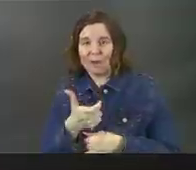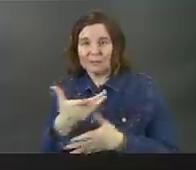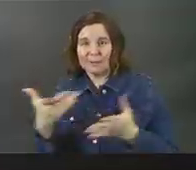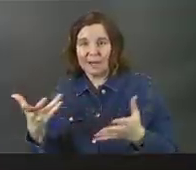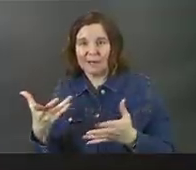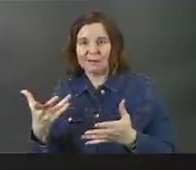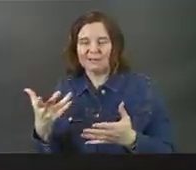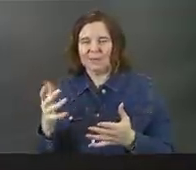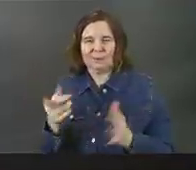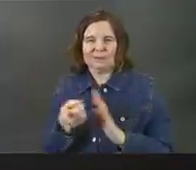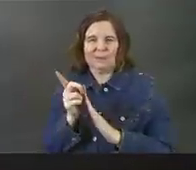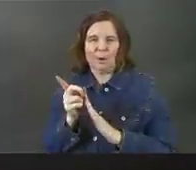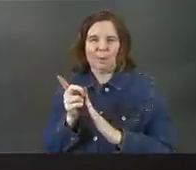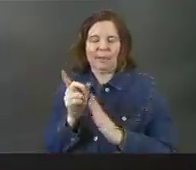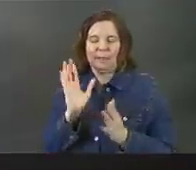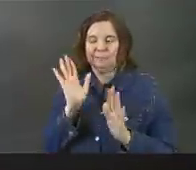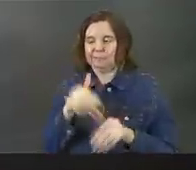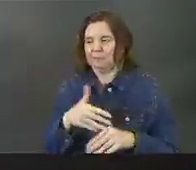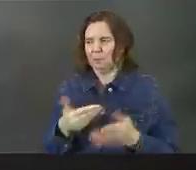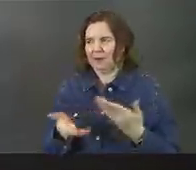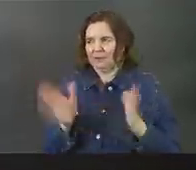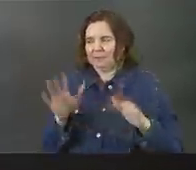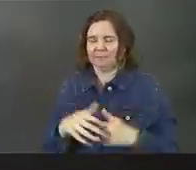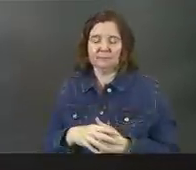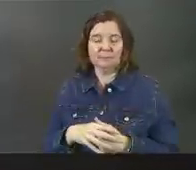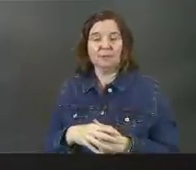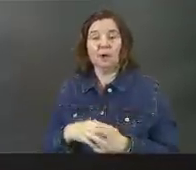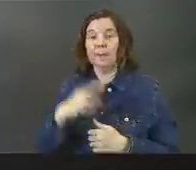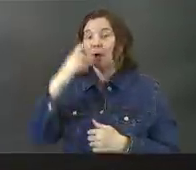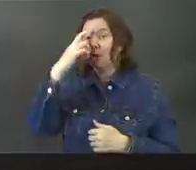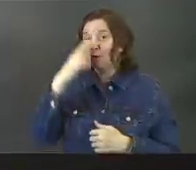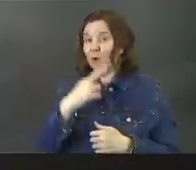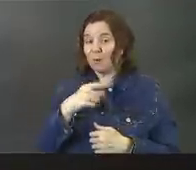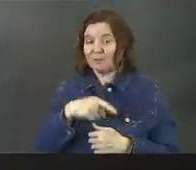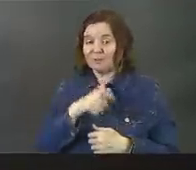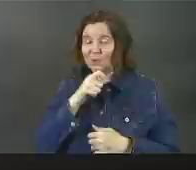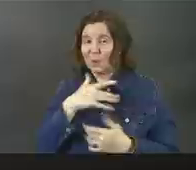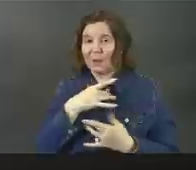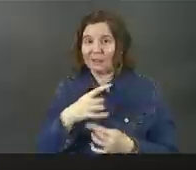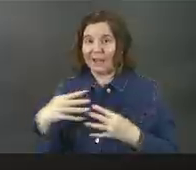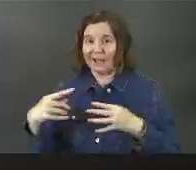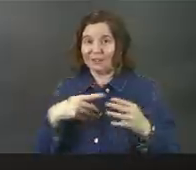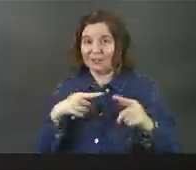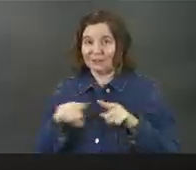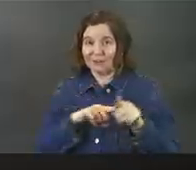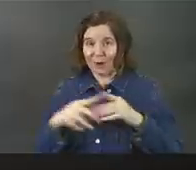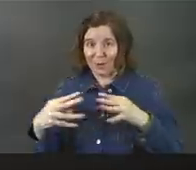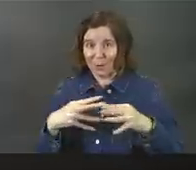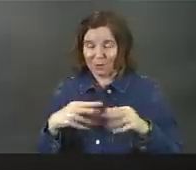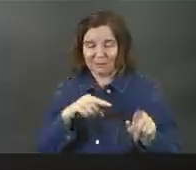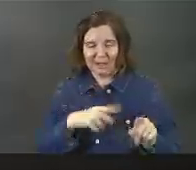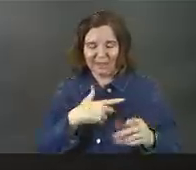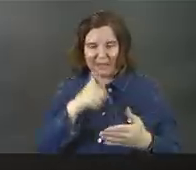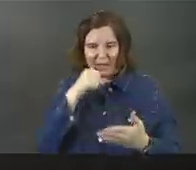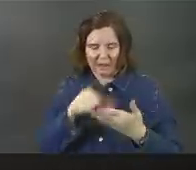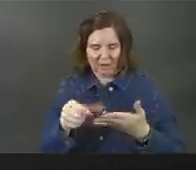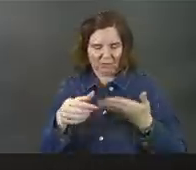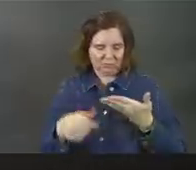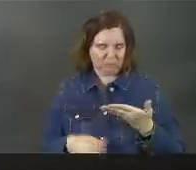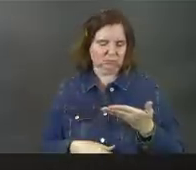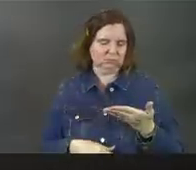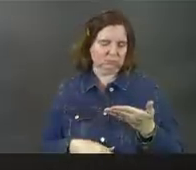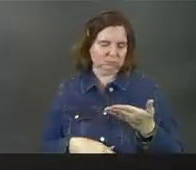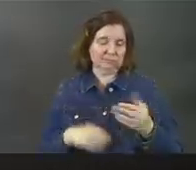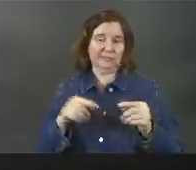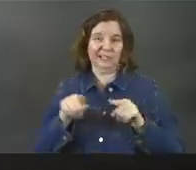that much, it was just a moment that passed you by, whatever. So the Romans don't like Star Wars, right? And they got a letter that's written to